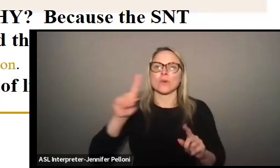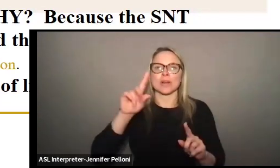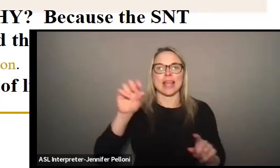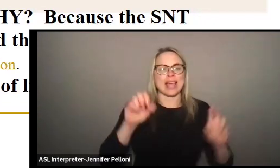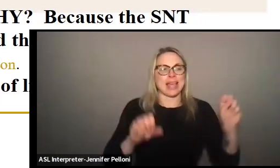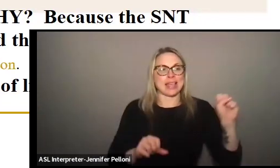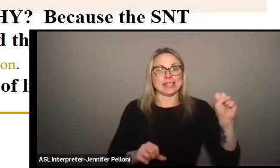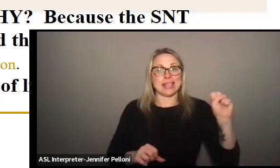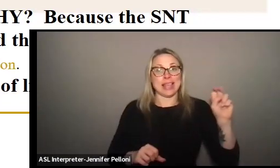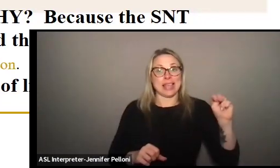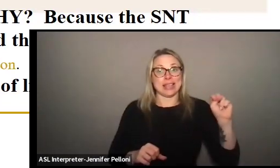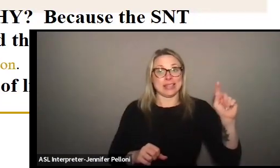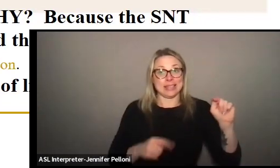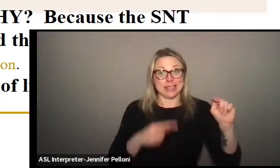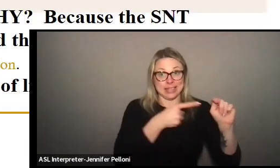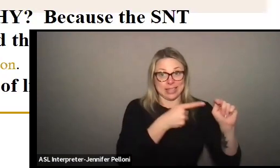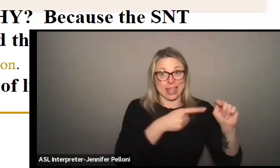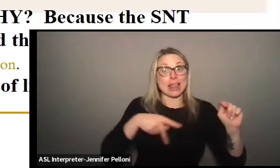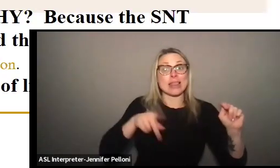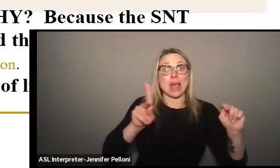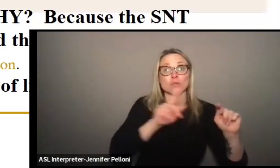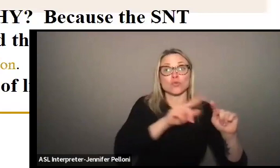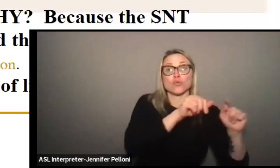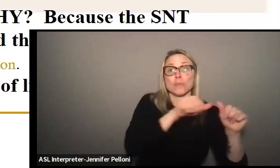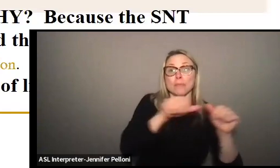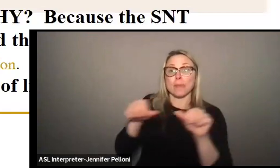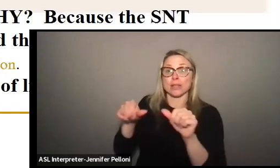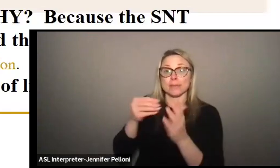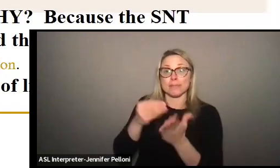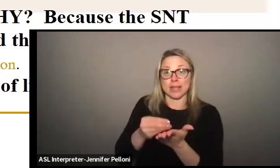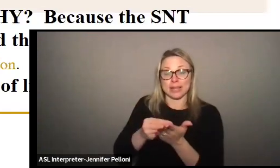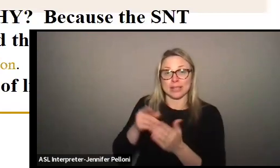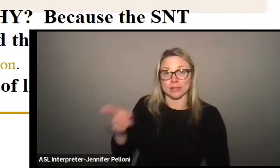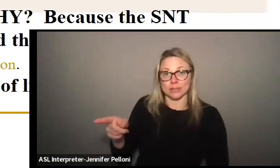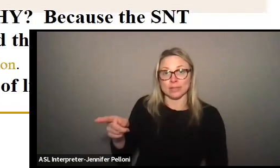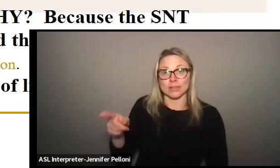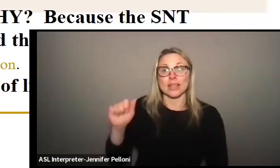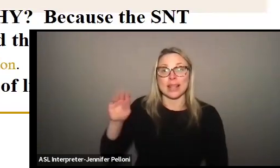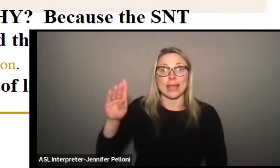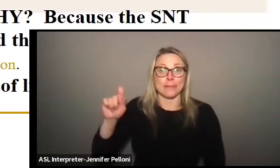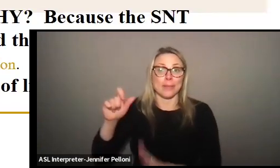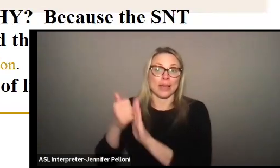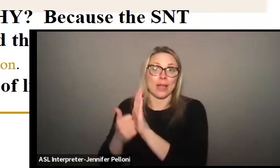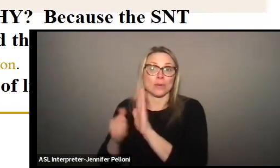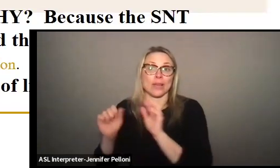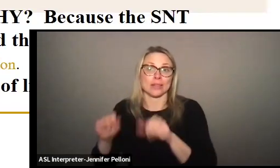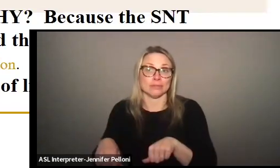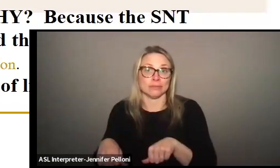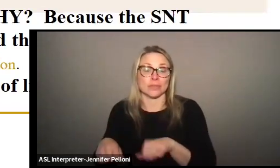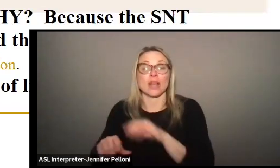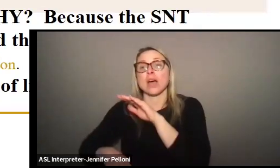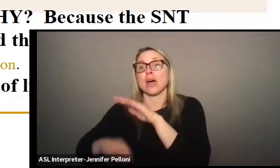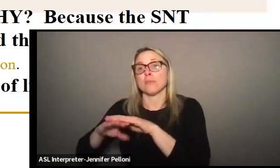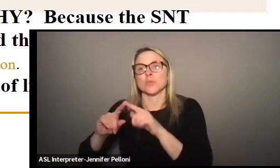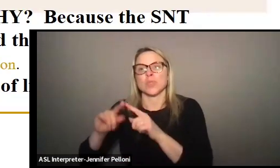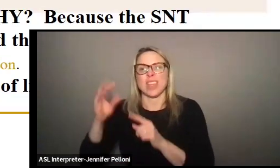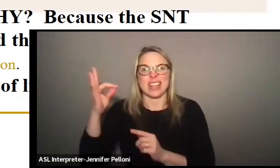trusts to deposit money into ABLE accounts up to